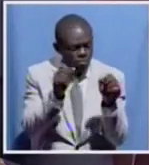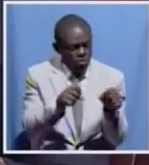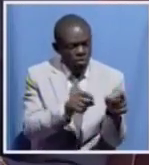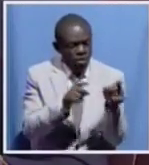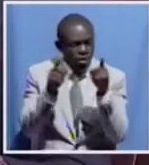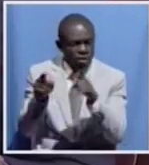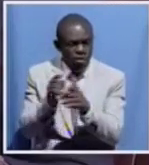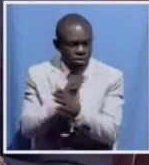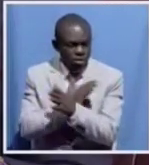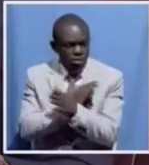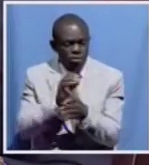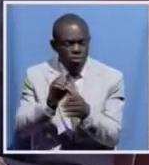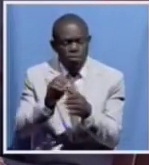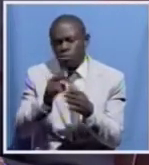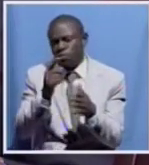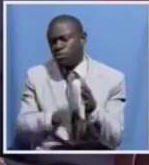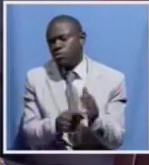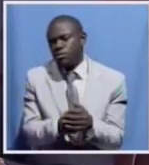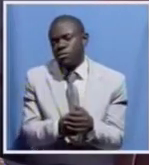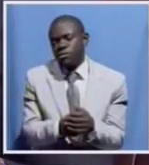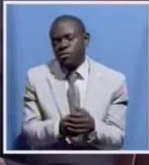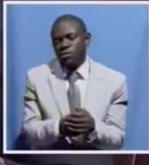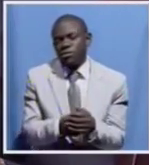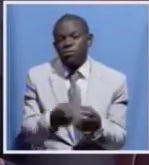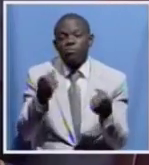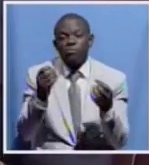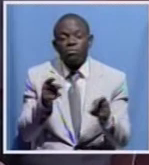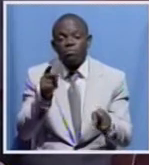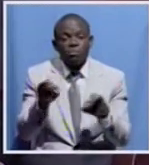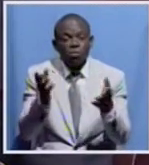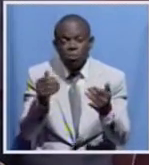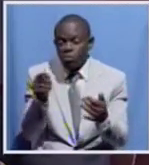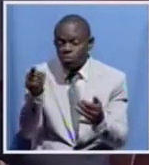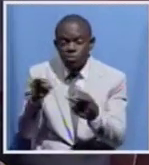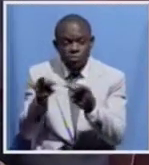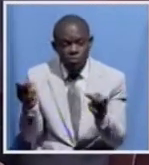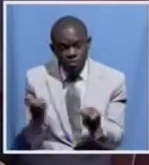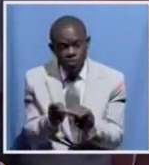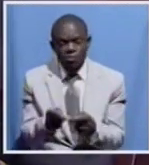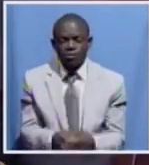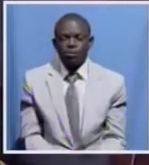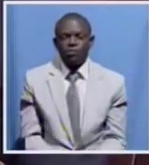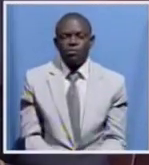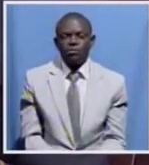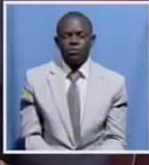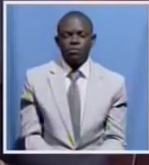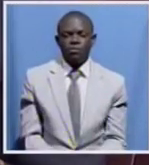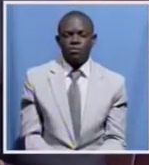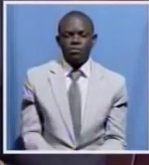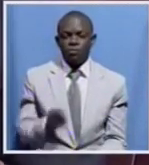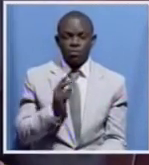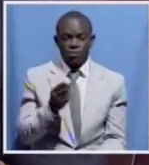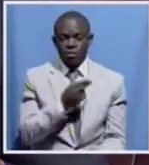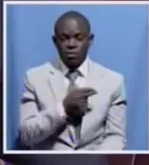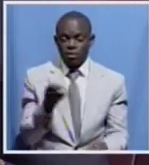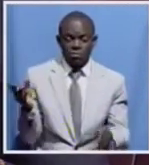there. And it's a much, much sought out for space. So we can't afford to miss any ITB